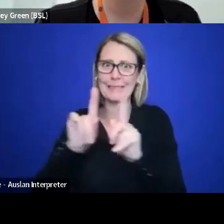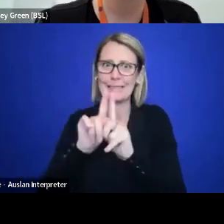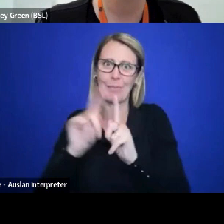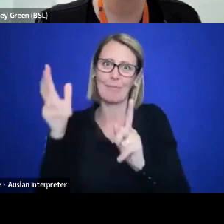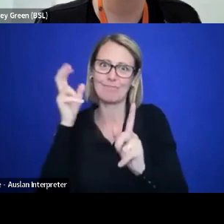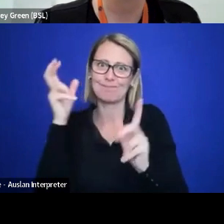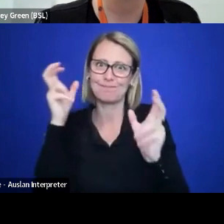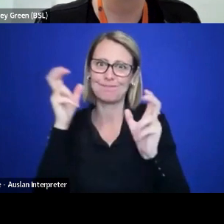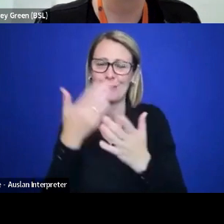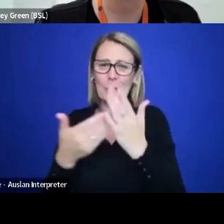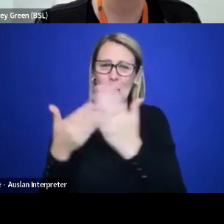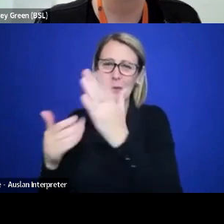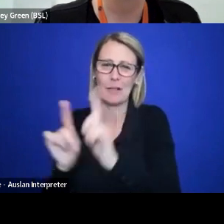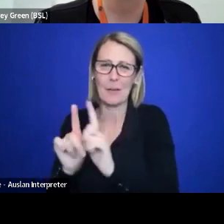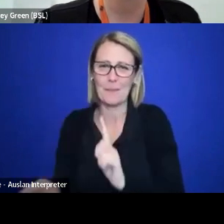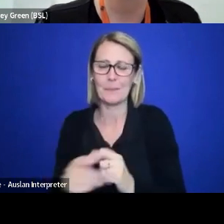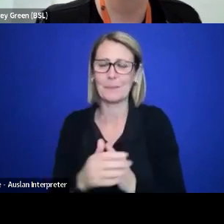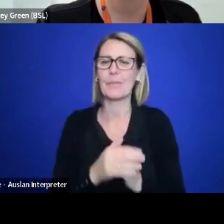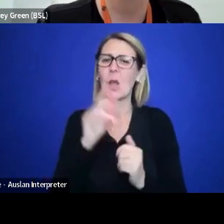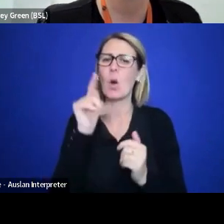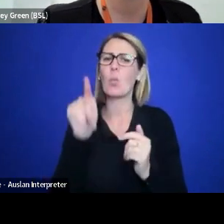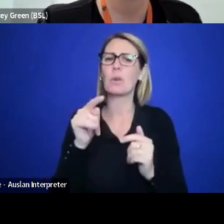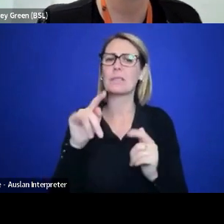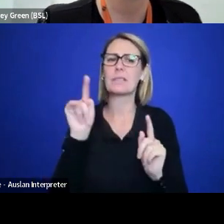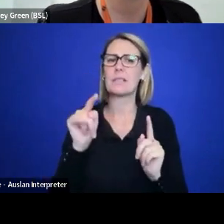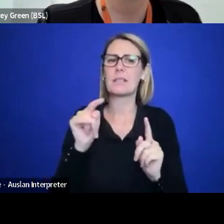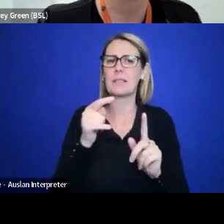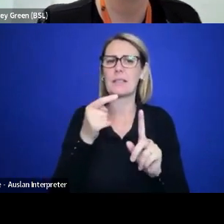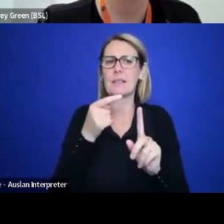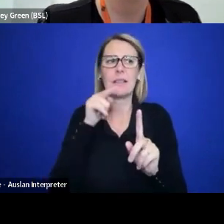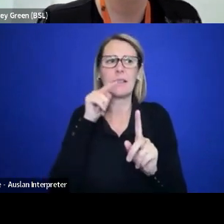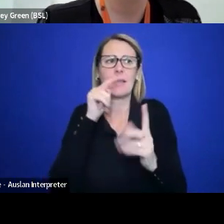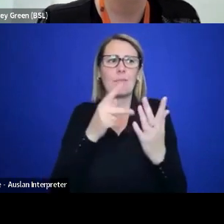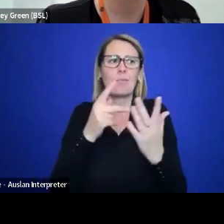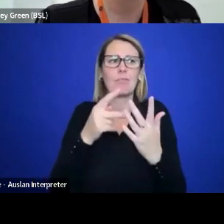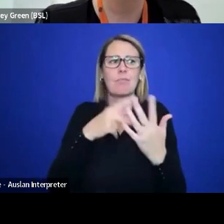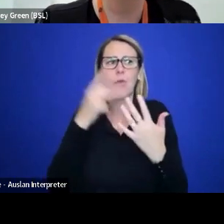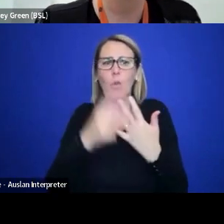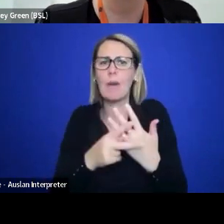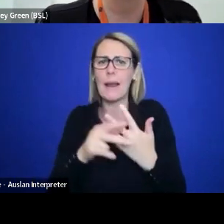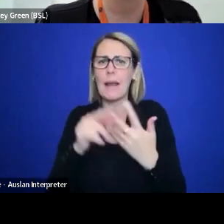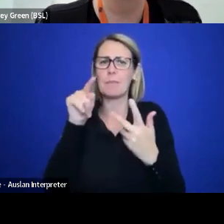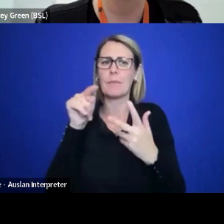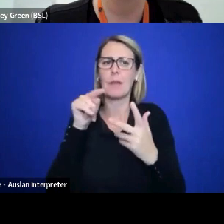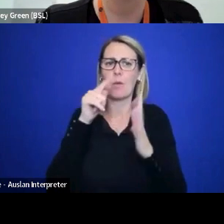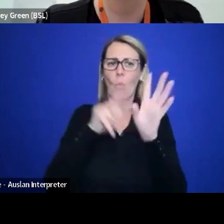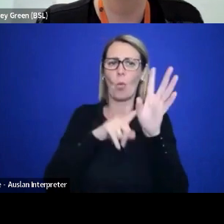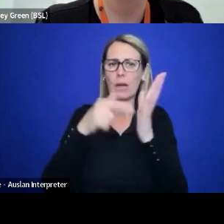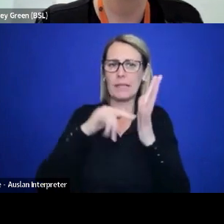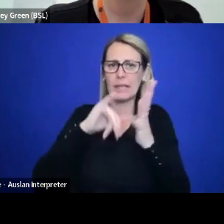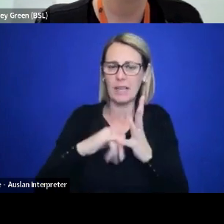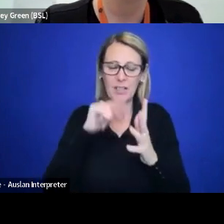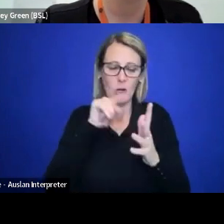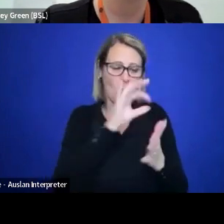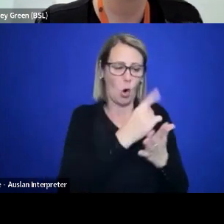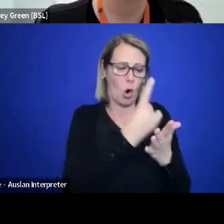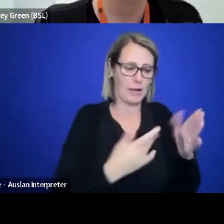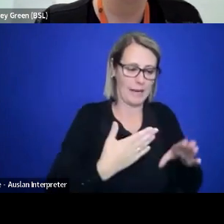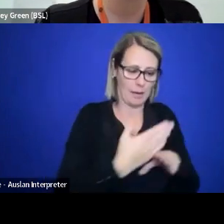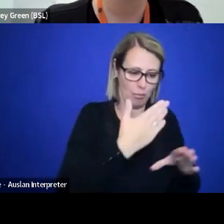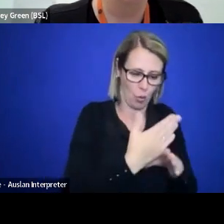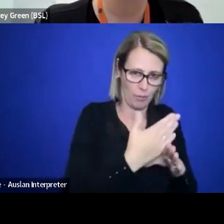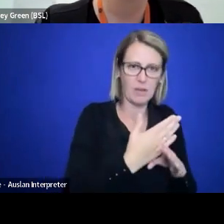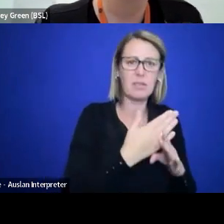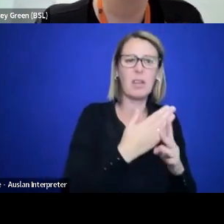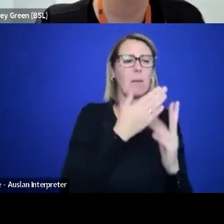as the value of programs like the Youth Transition Support Program beyond employment support and assisting in